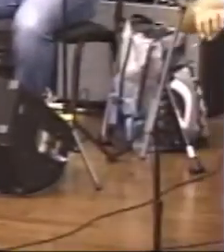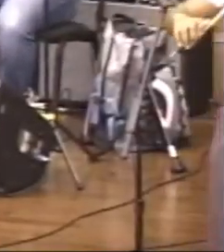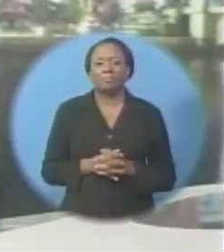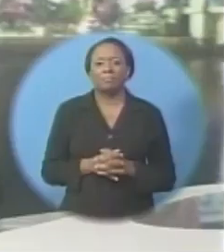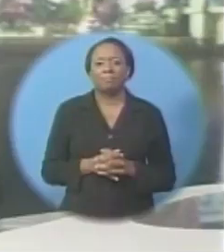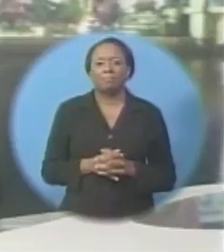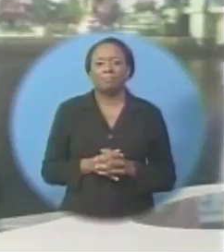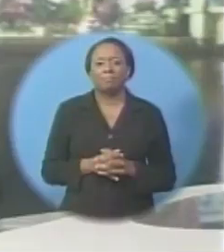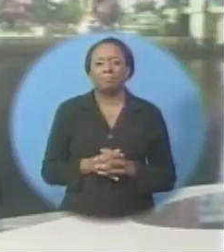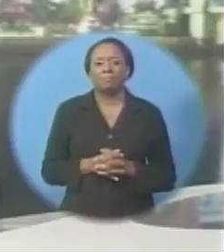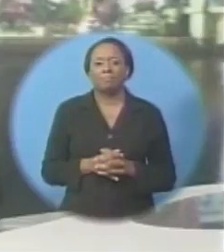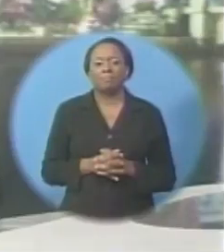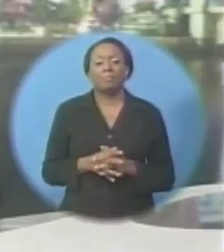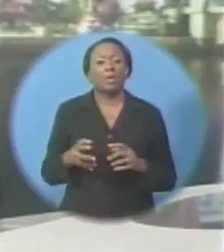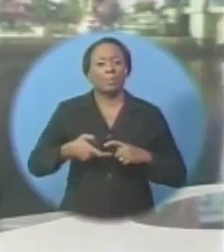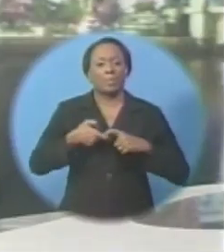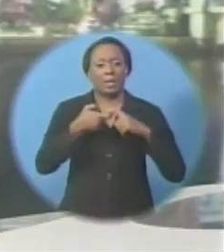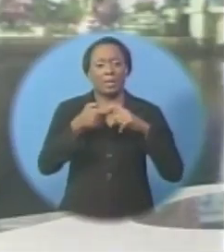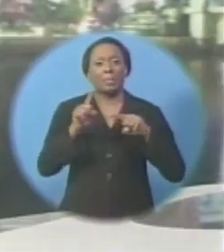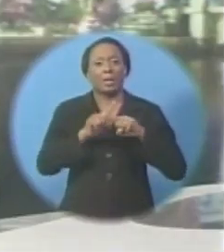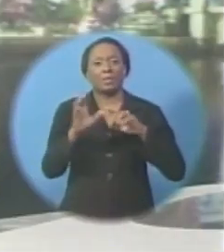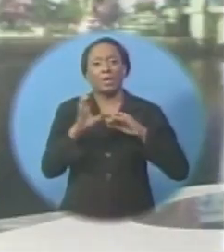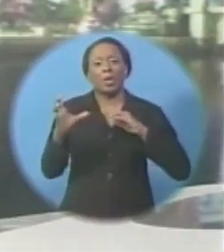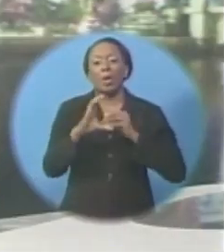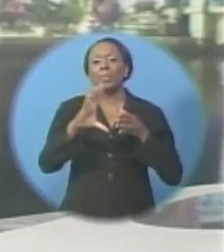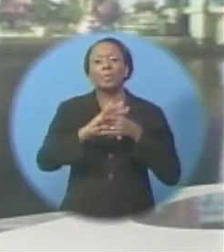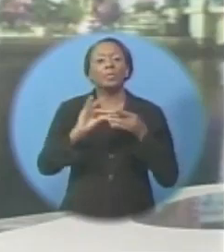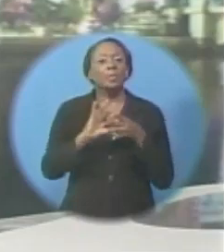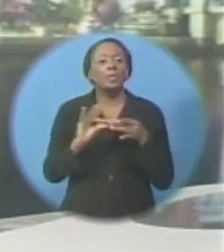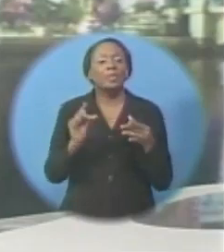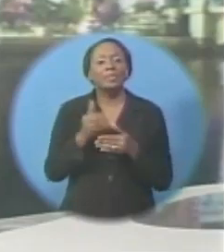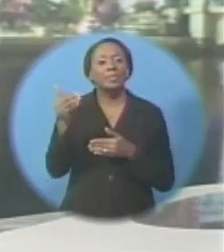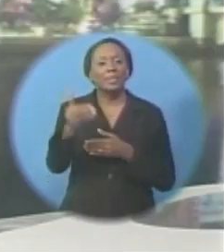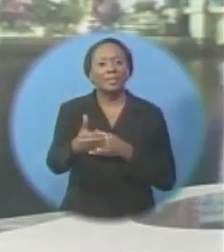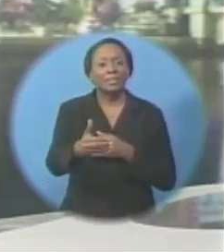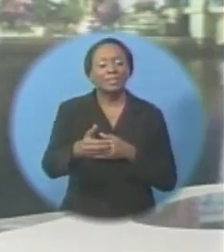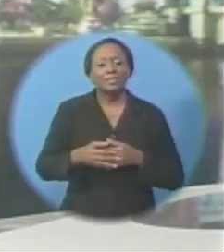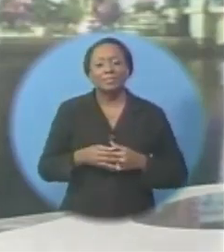After the break, we'll take a look at stories making headlines across our region.